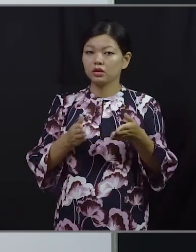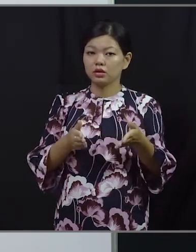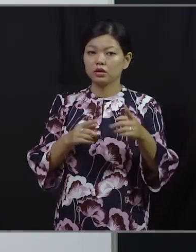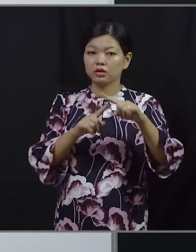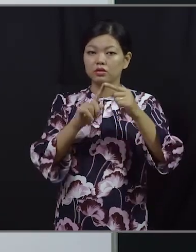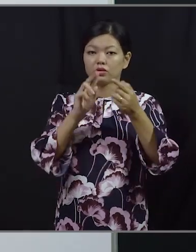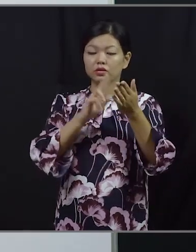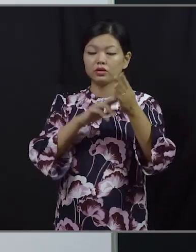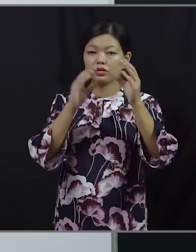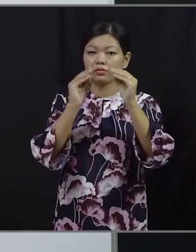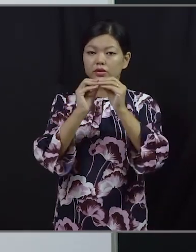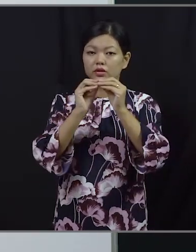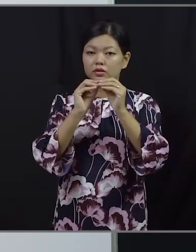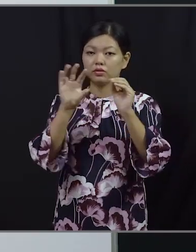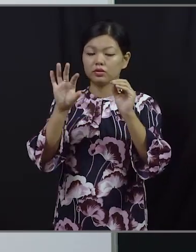I can write